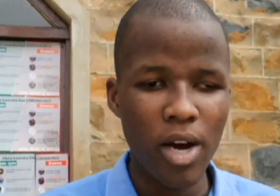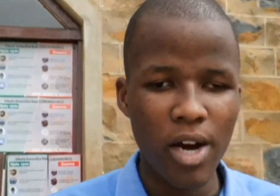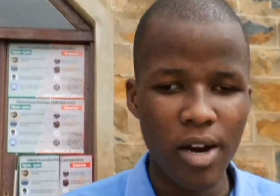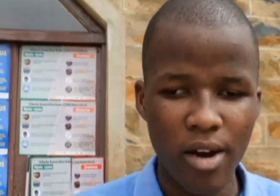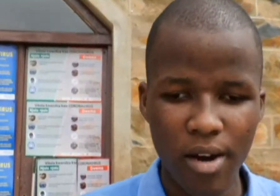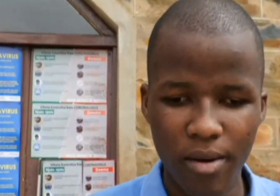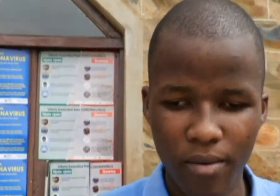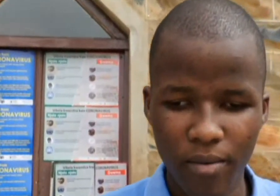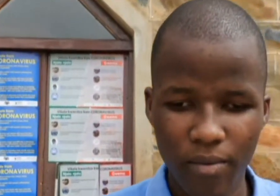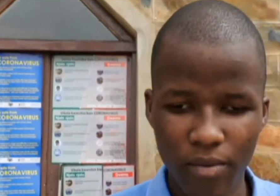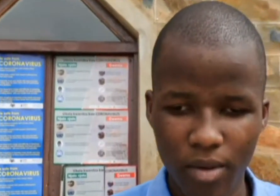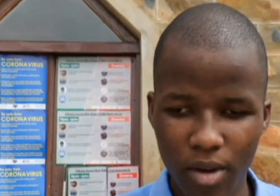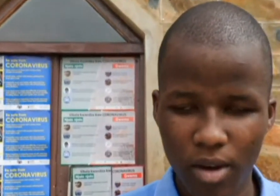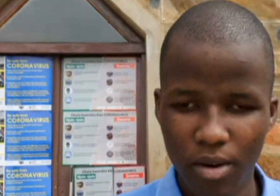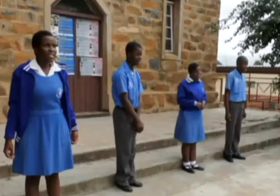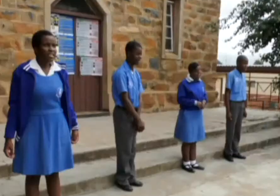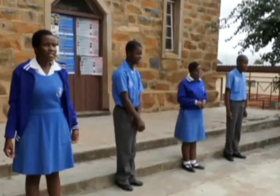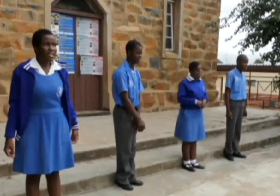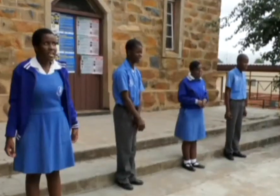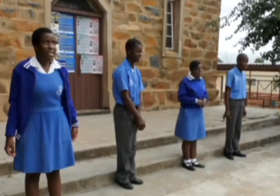COVID-19 Corona.